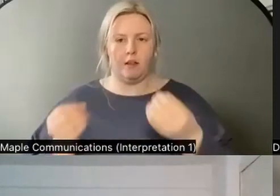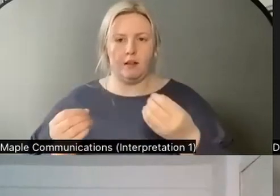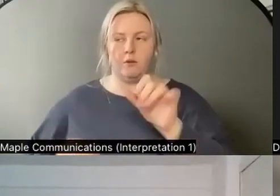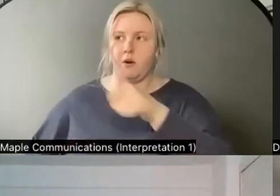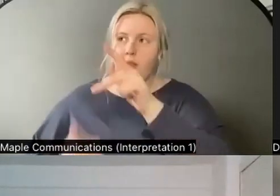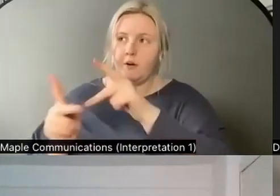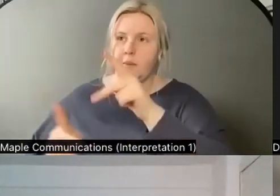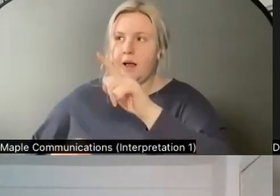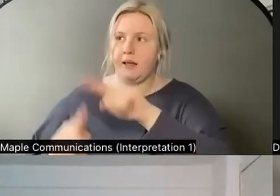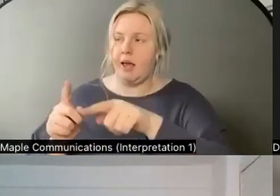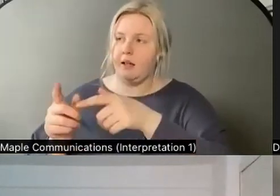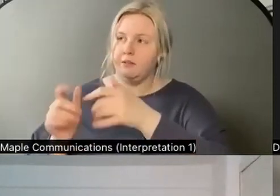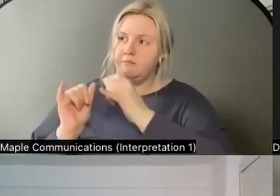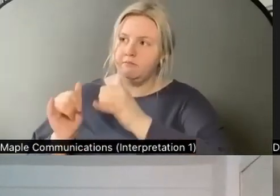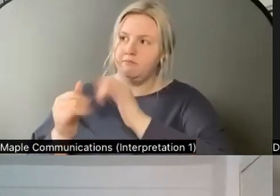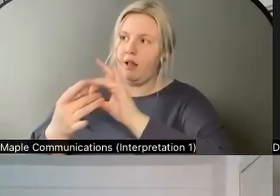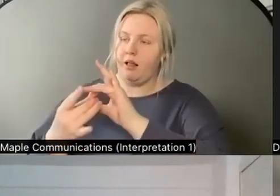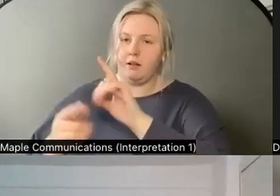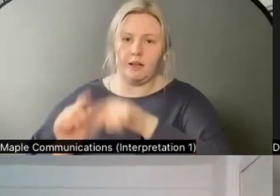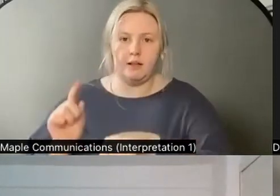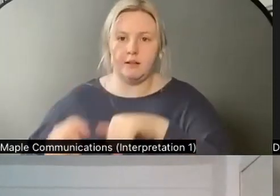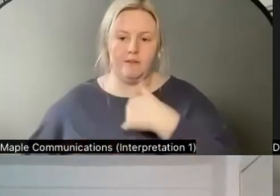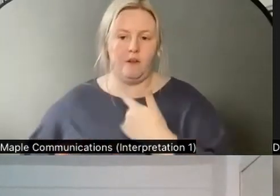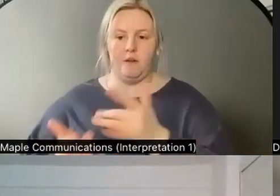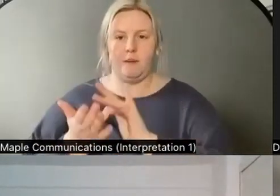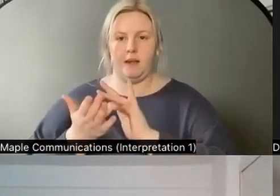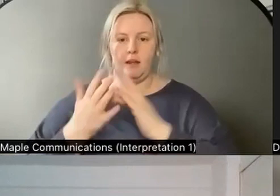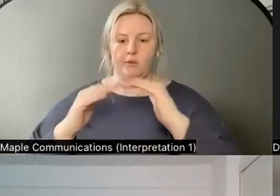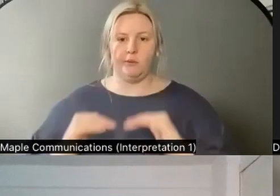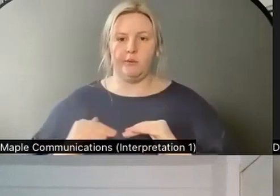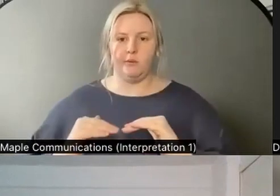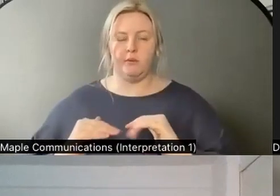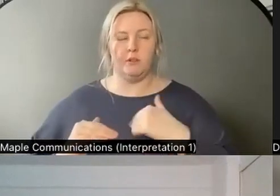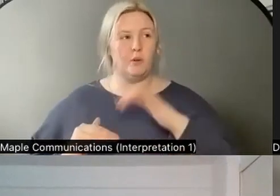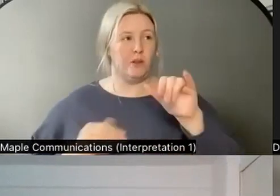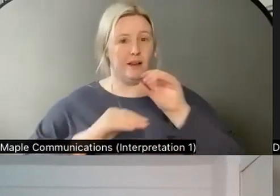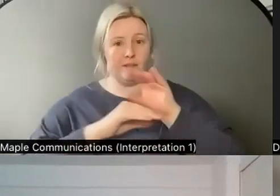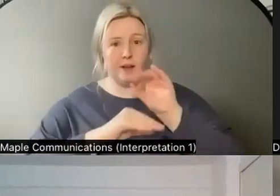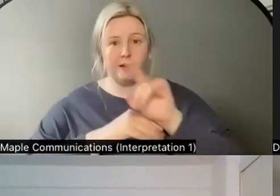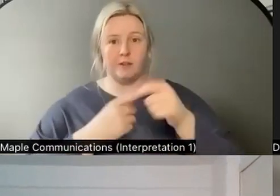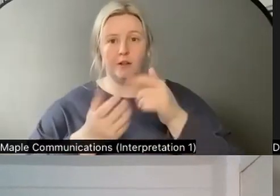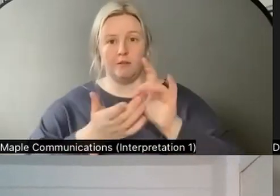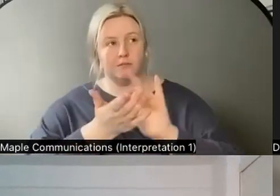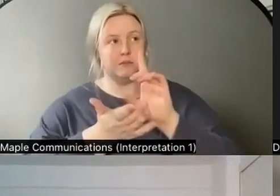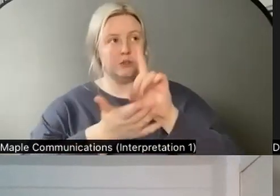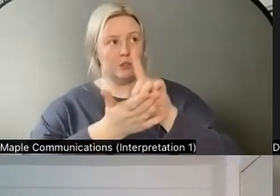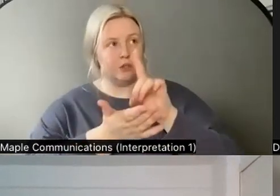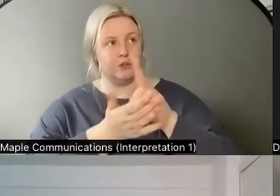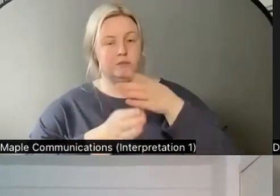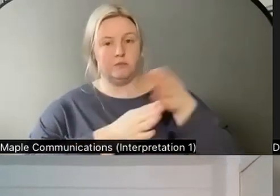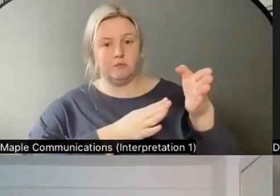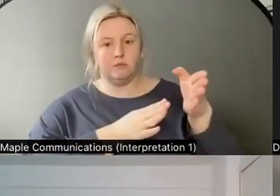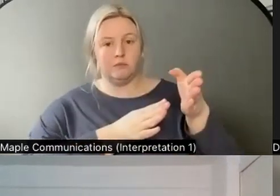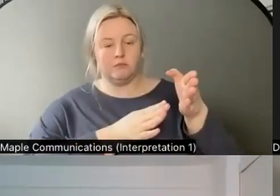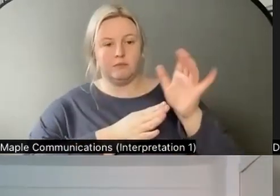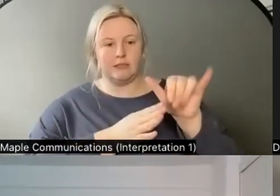a lot of the feedback that folks get from medical professionals is coercive in that it